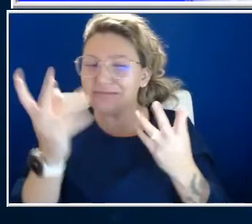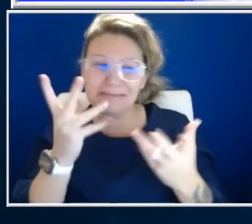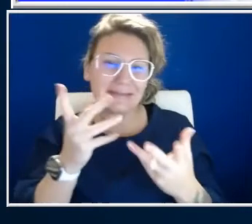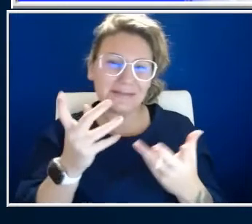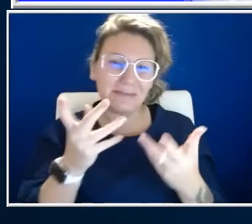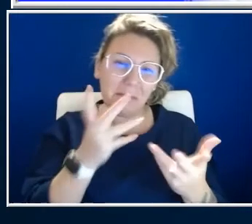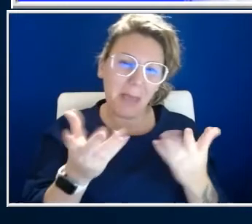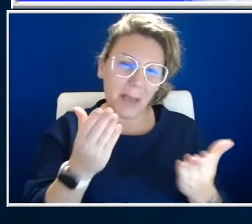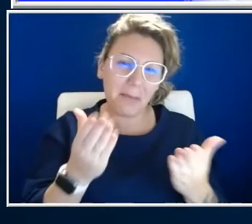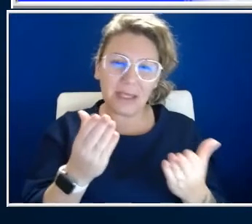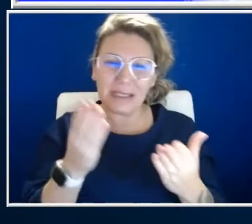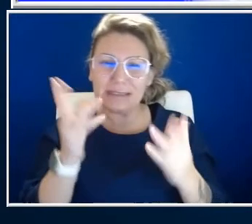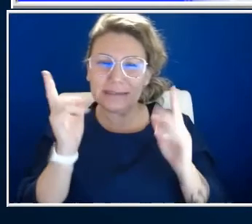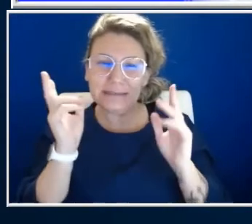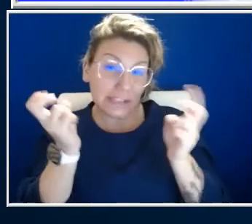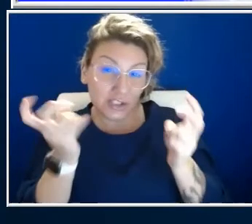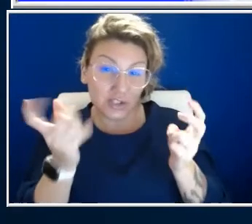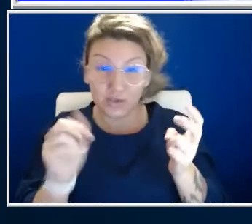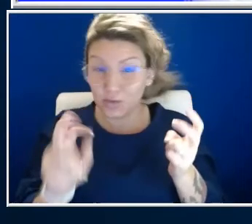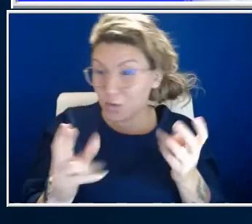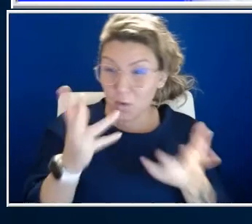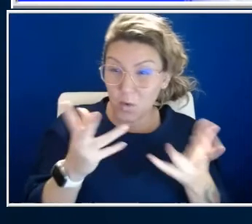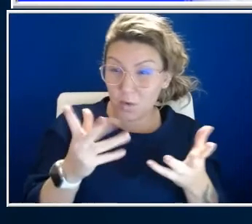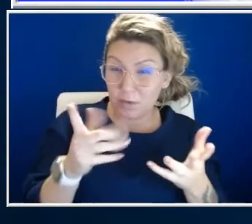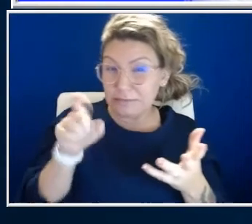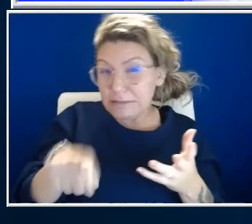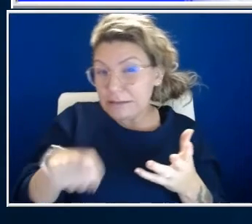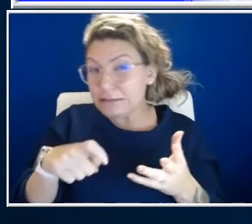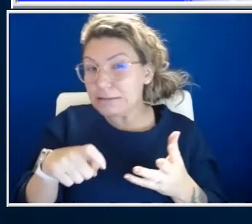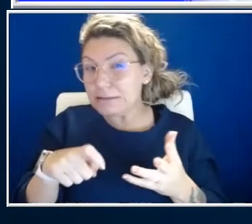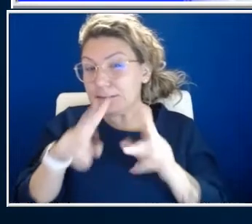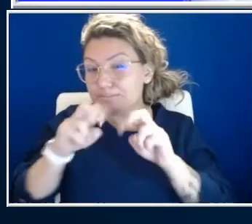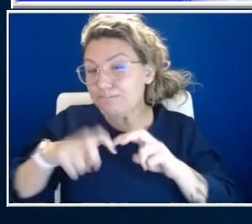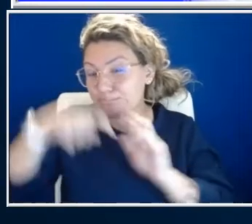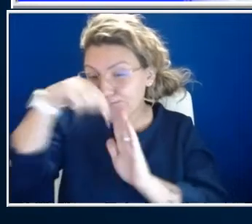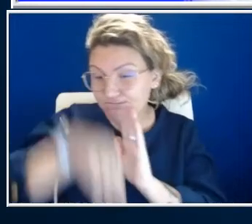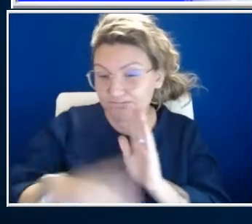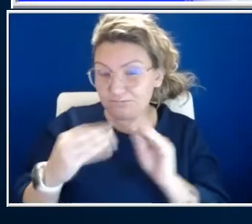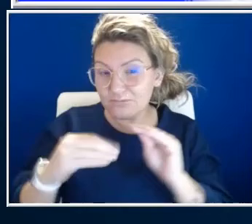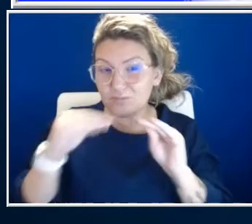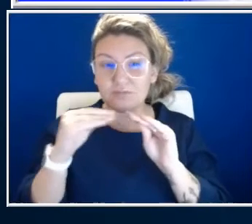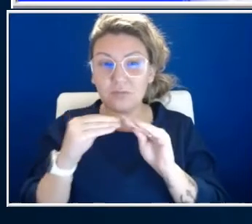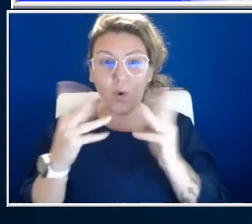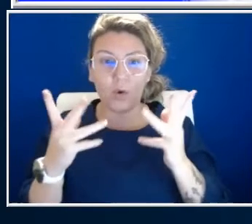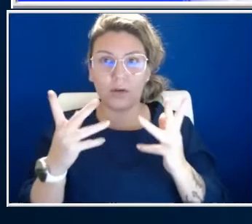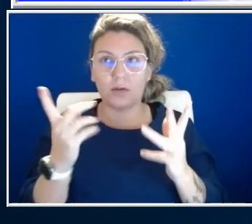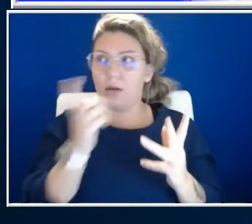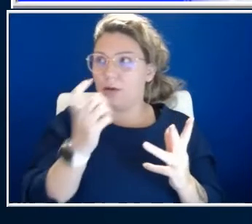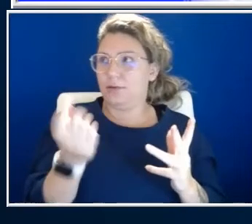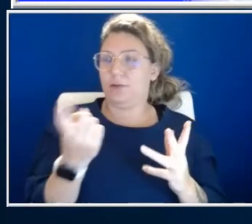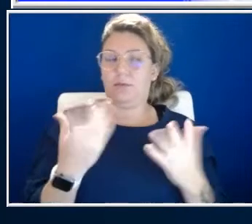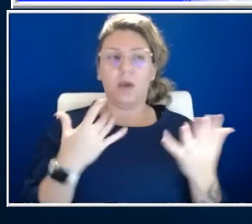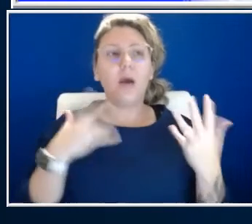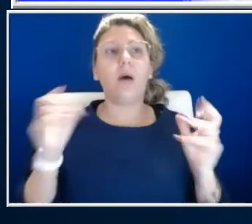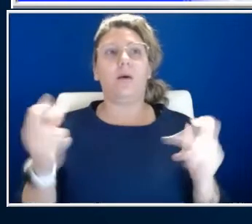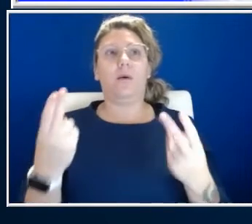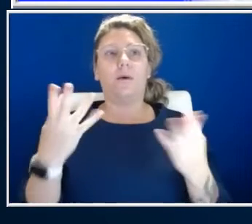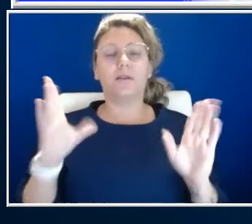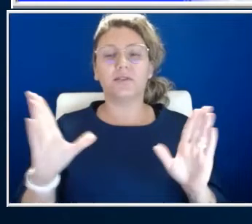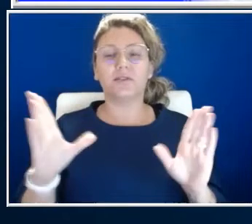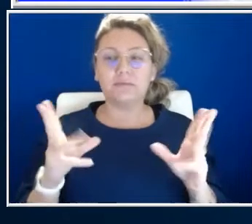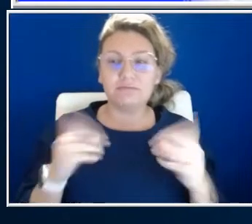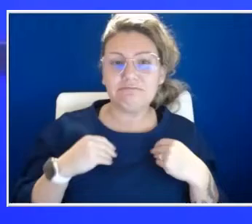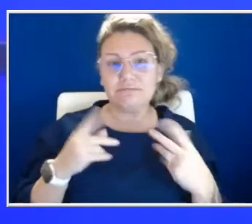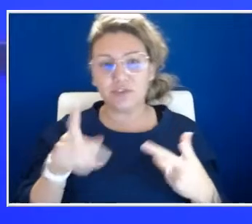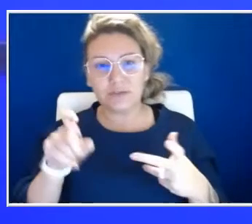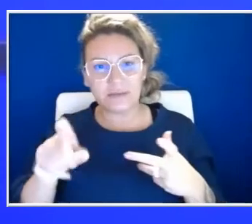issue, or we got to look a little bit deeper into that? I know this isn't something we would take lightly. We got to really work through all of the issues that